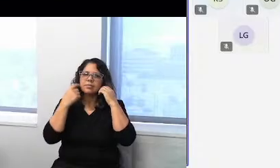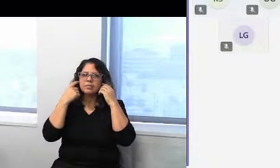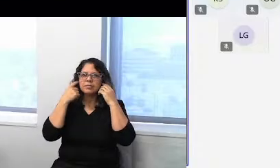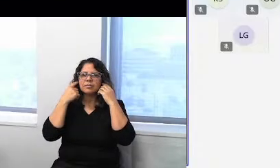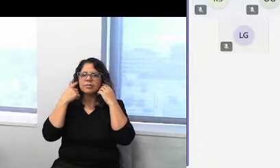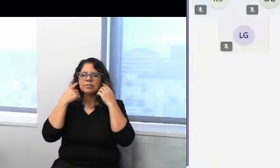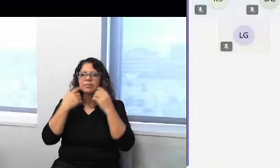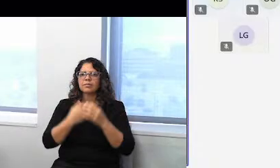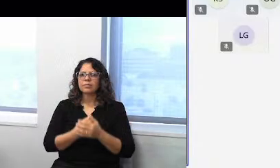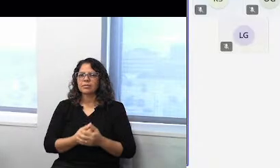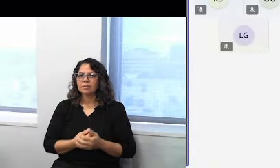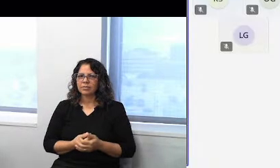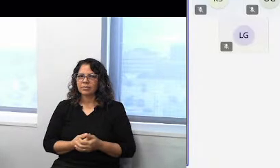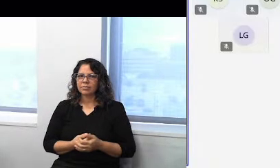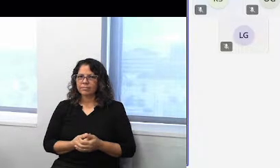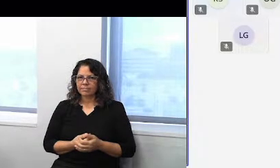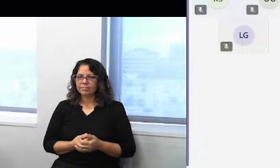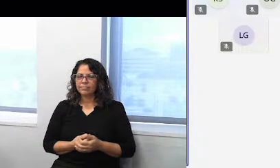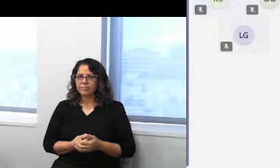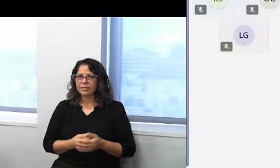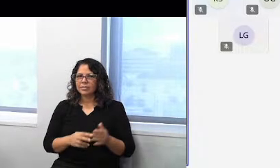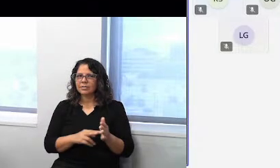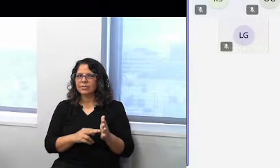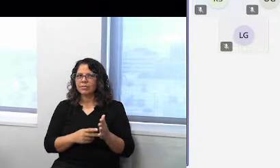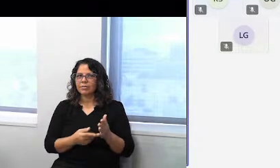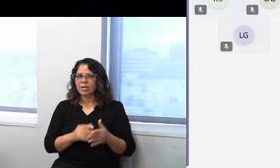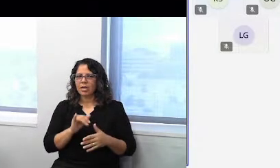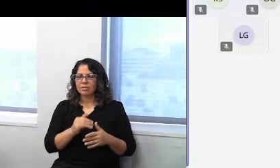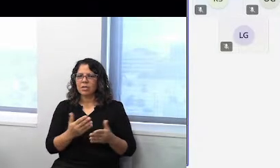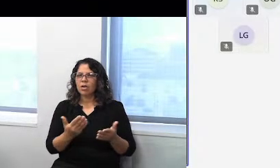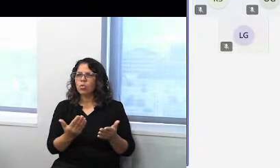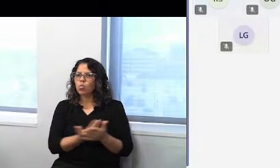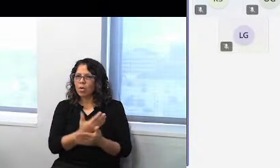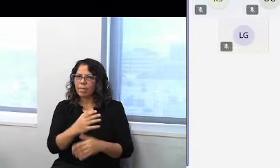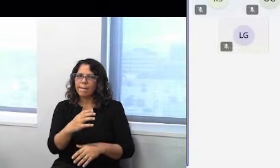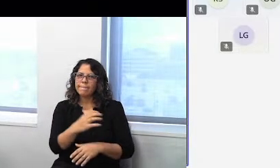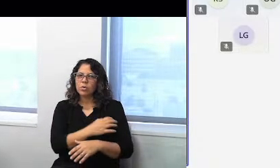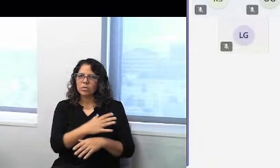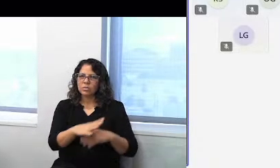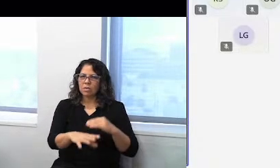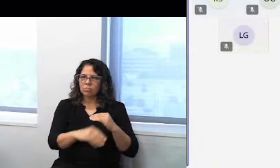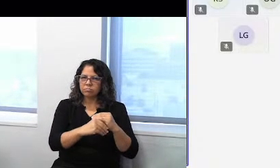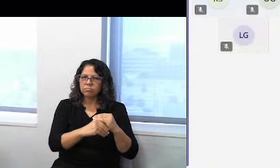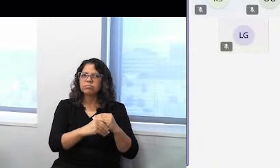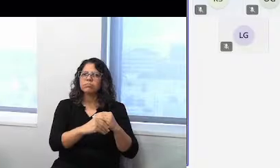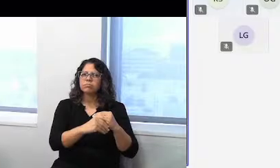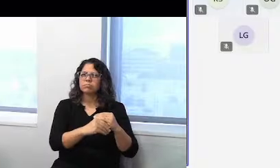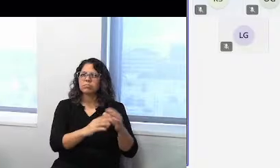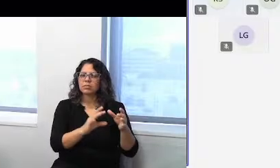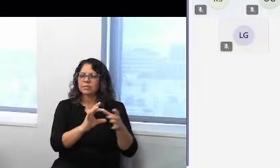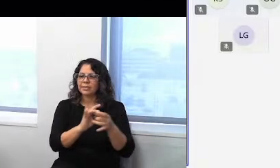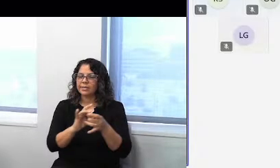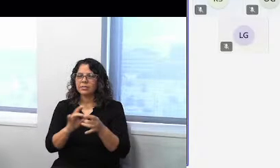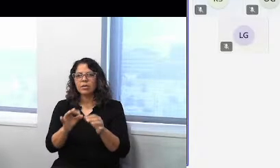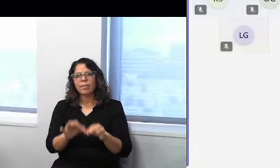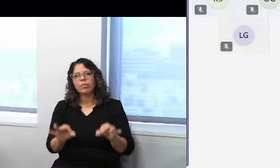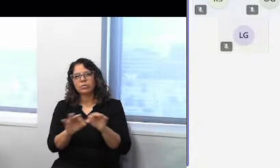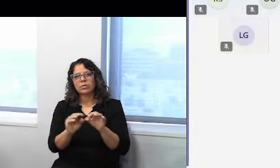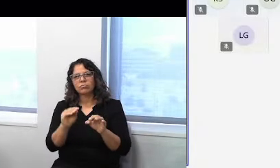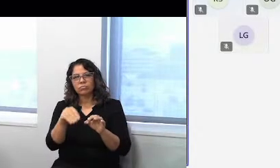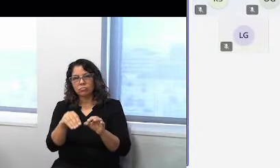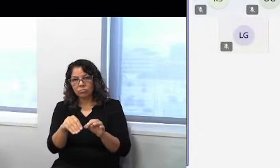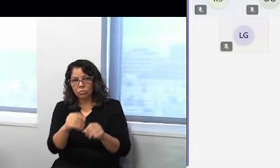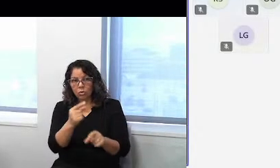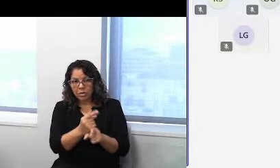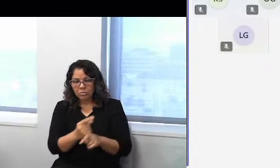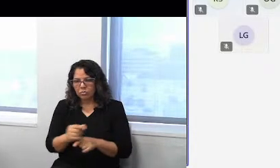And so that new power that is being fed into the grid, you basically have to accommodate for that, right? That is correct. Because otherwise